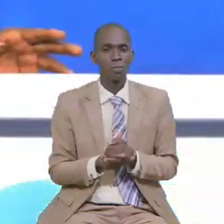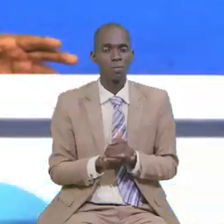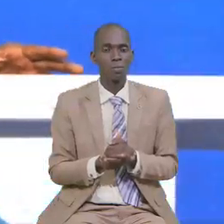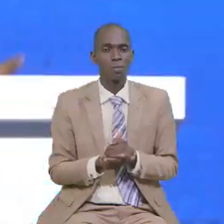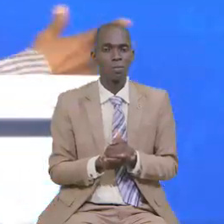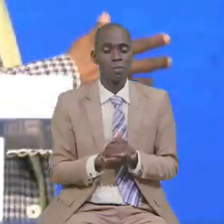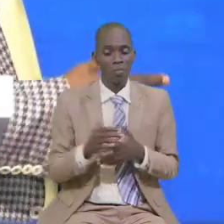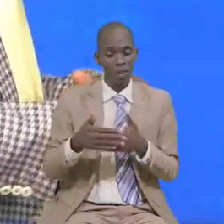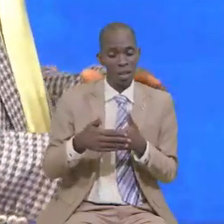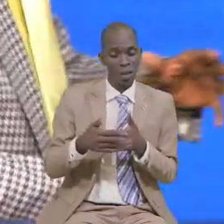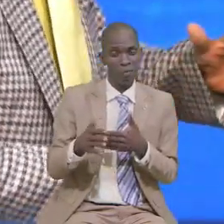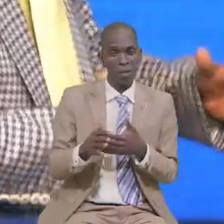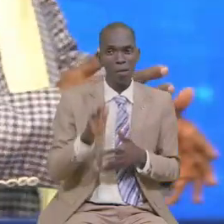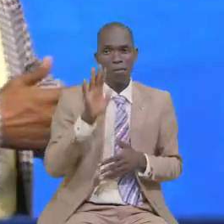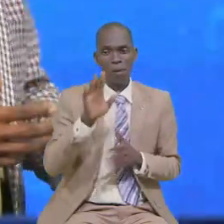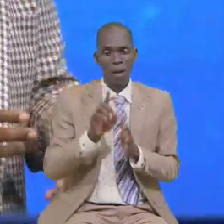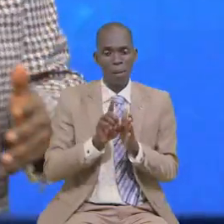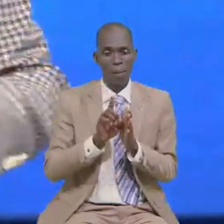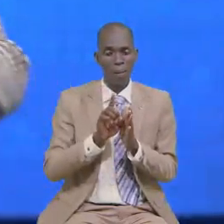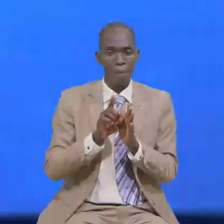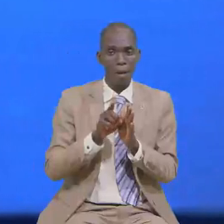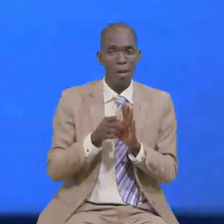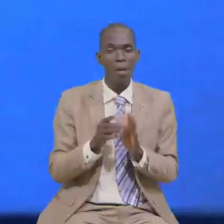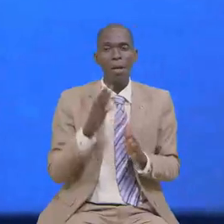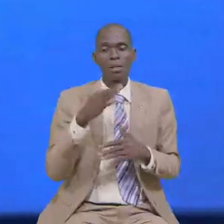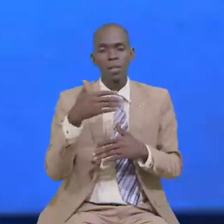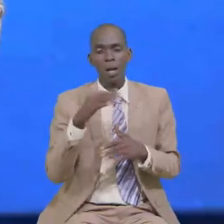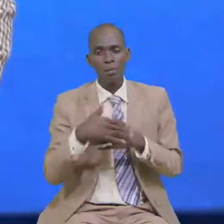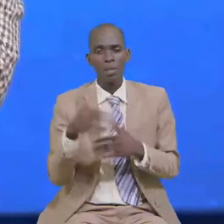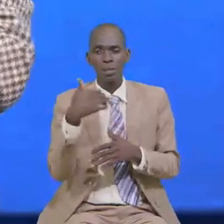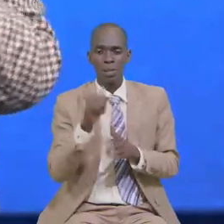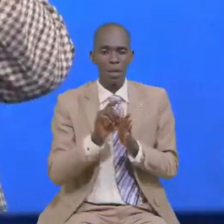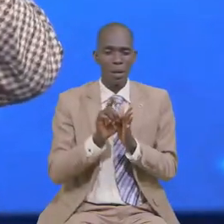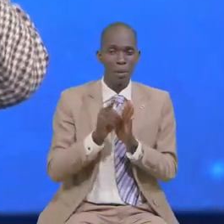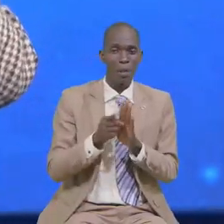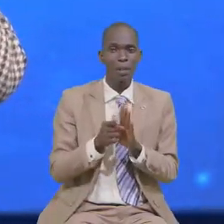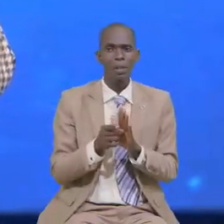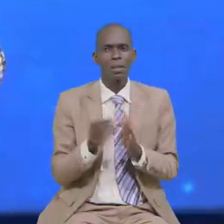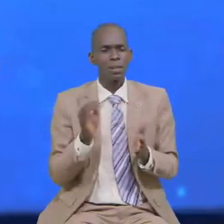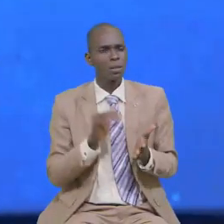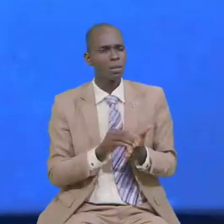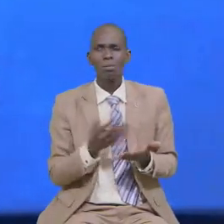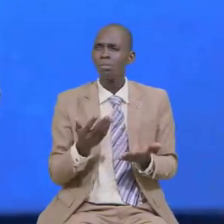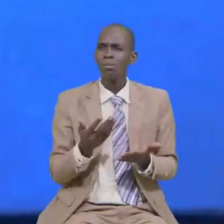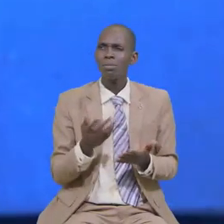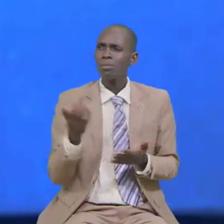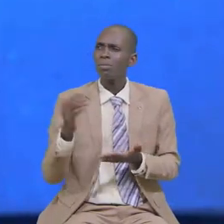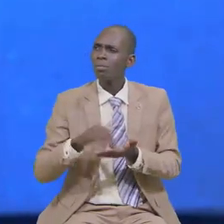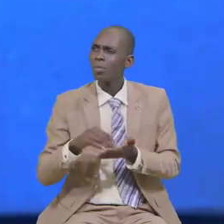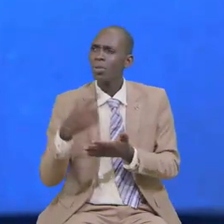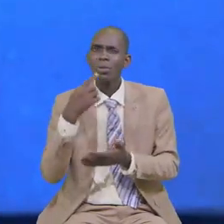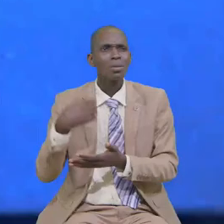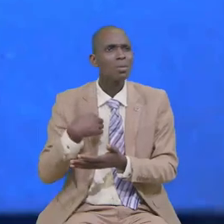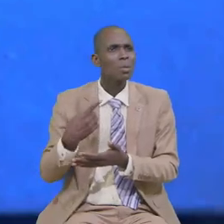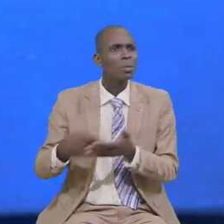After 5 minutes, after 10 minutes, after a day, what did he say? I've forgotten what he